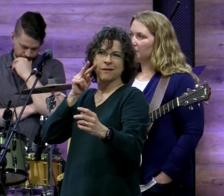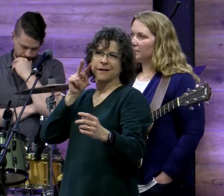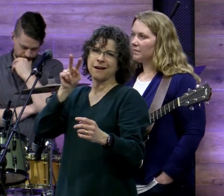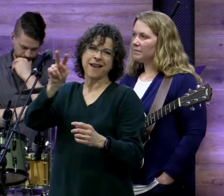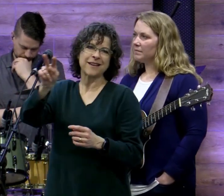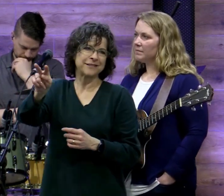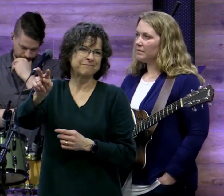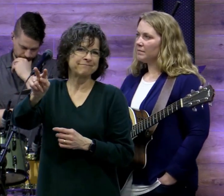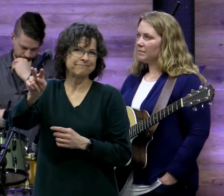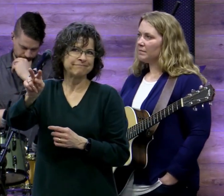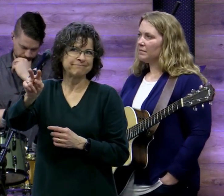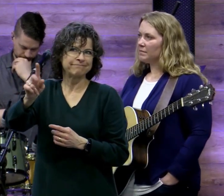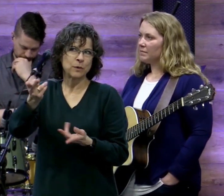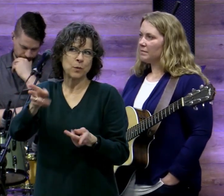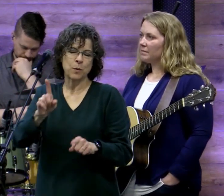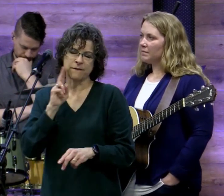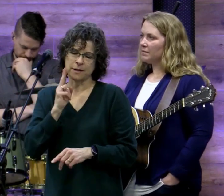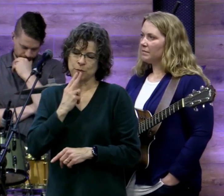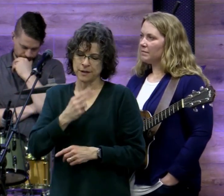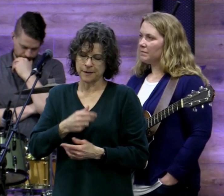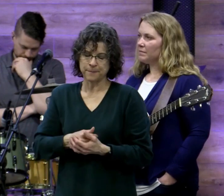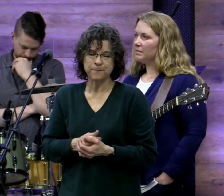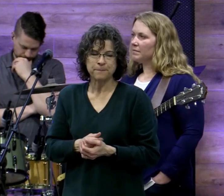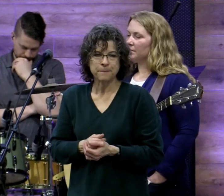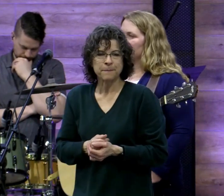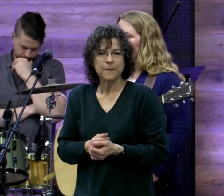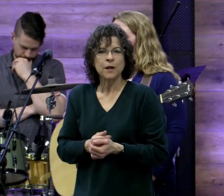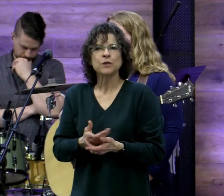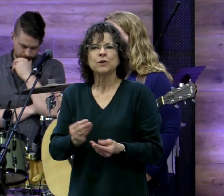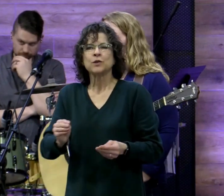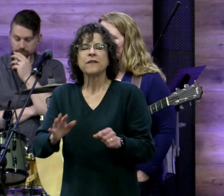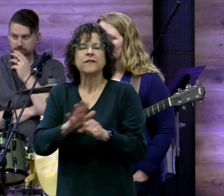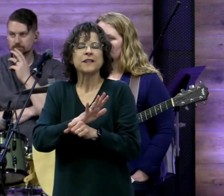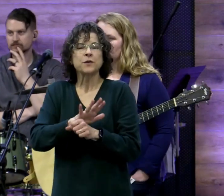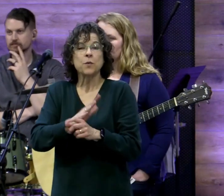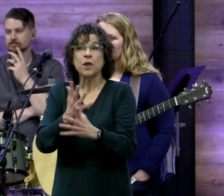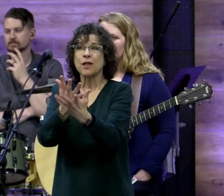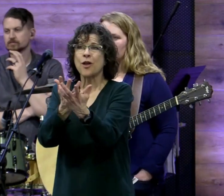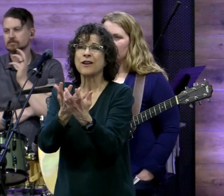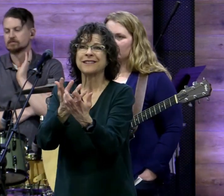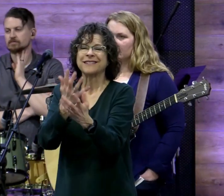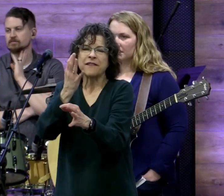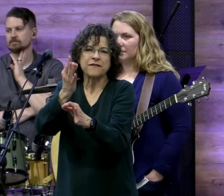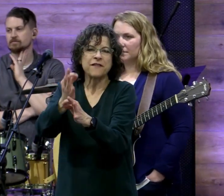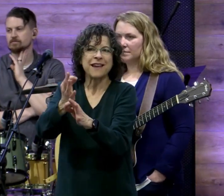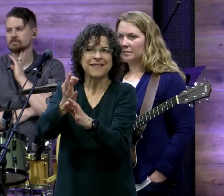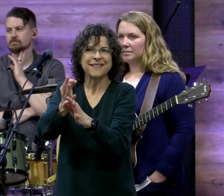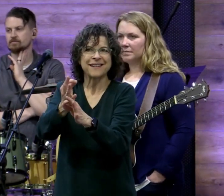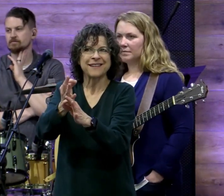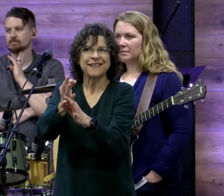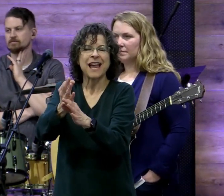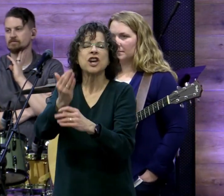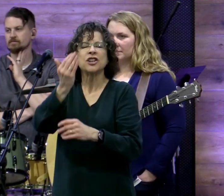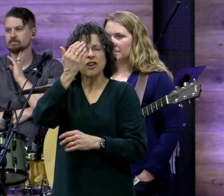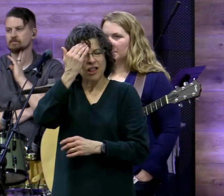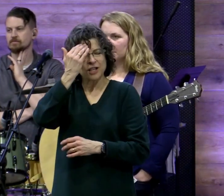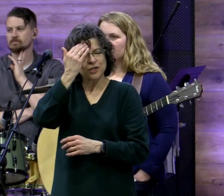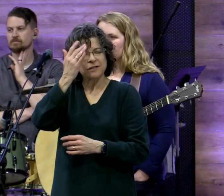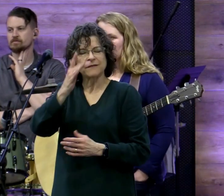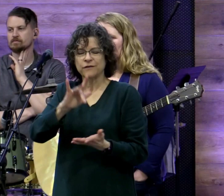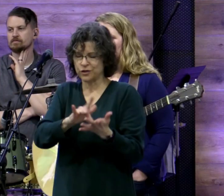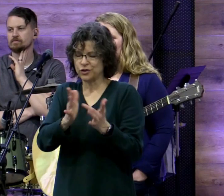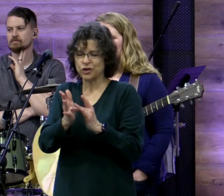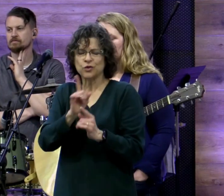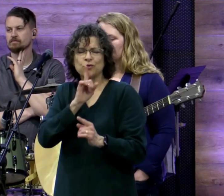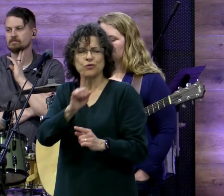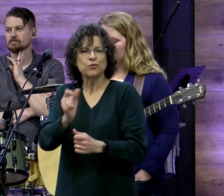again with Jesus in the kingdom. And so it should fill us with longing and faith and assurance of his love. If you're